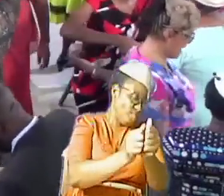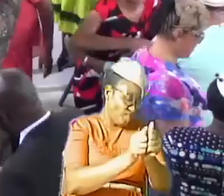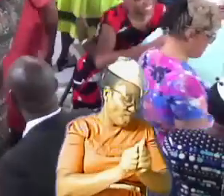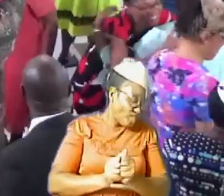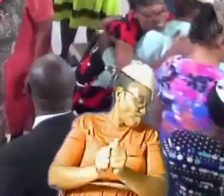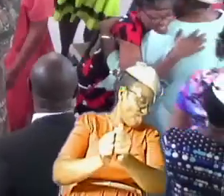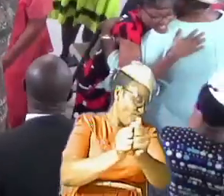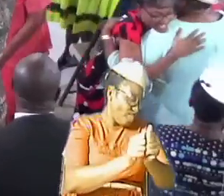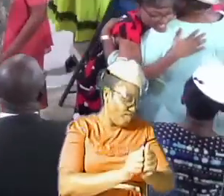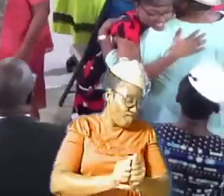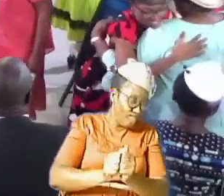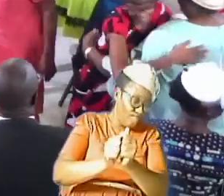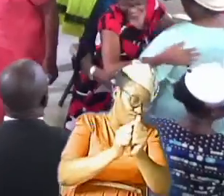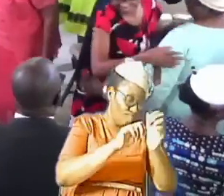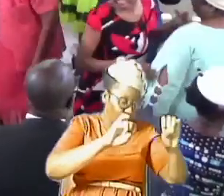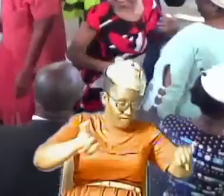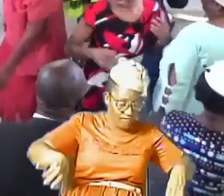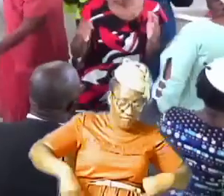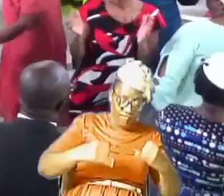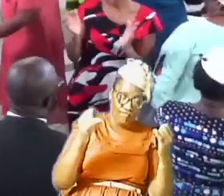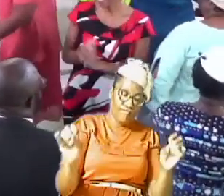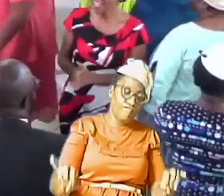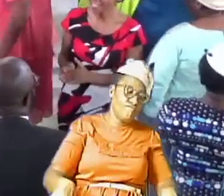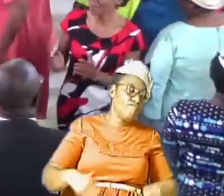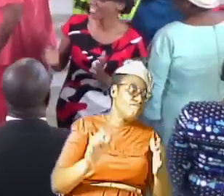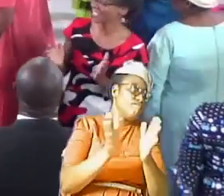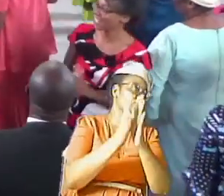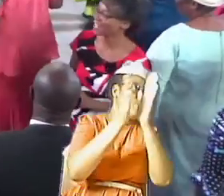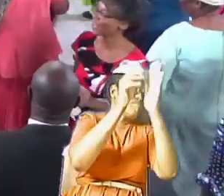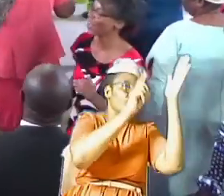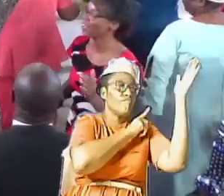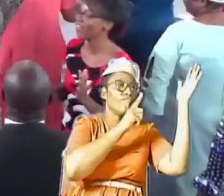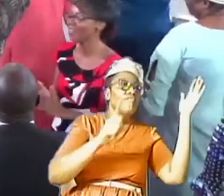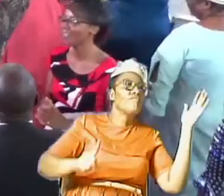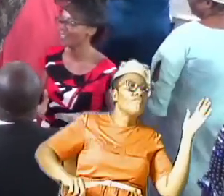Oh, we are together again. Together again.